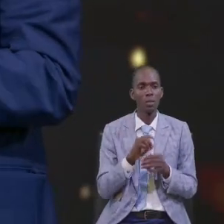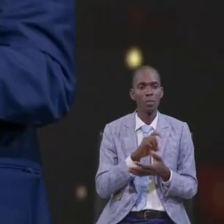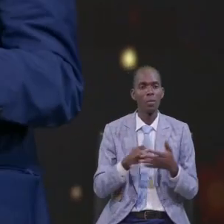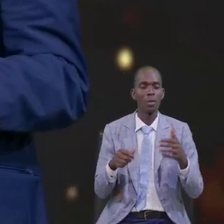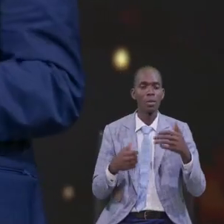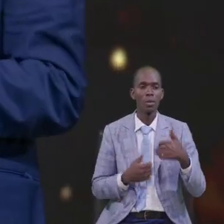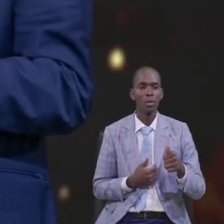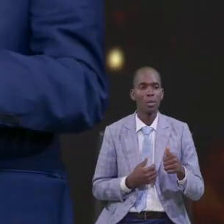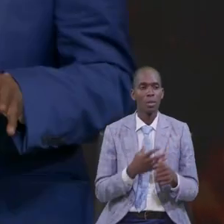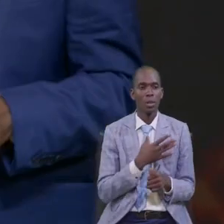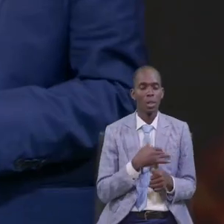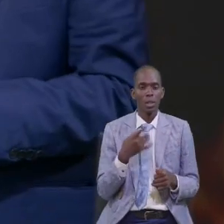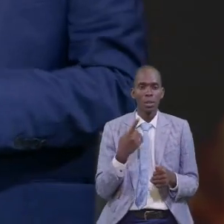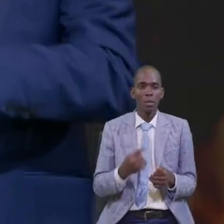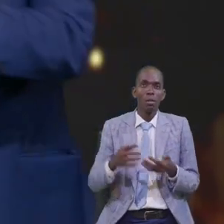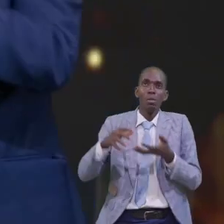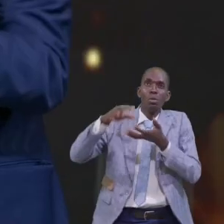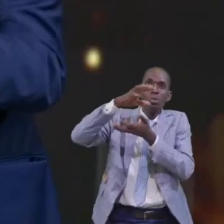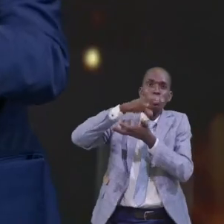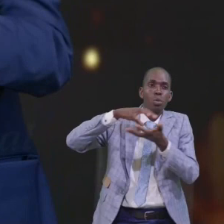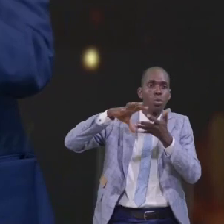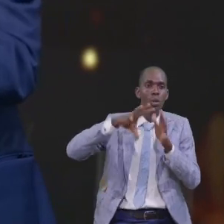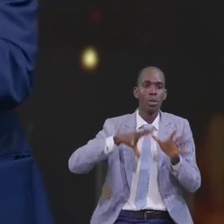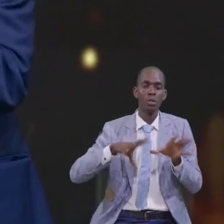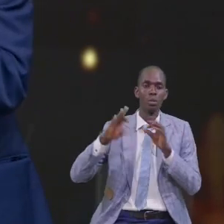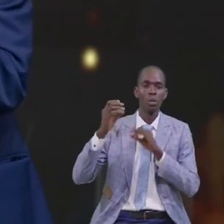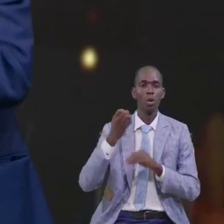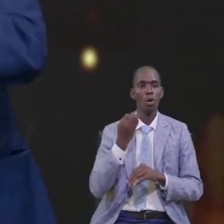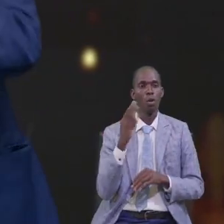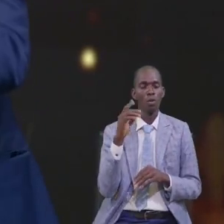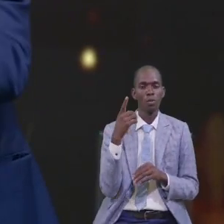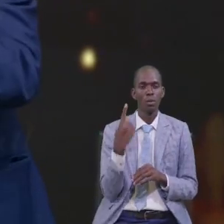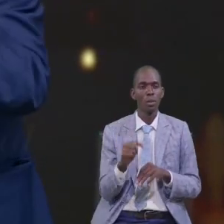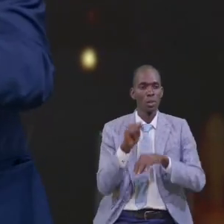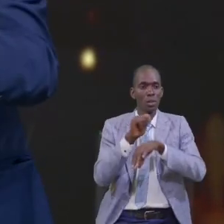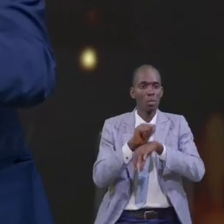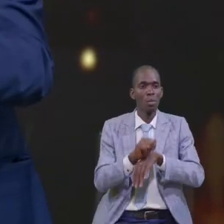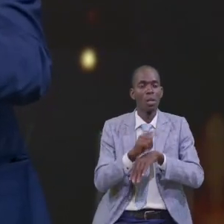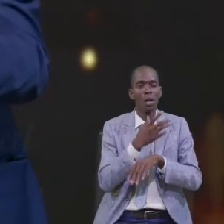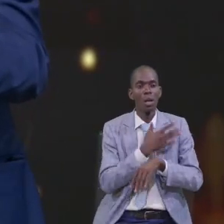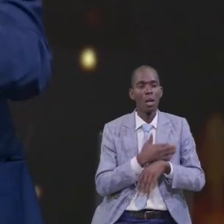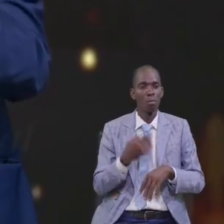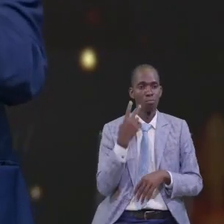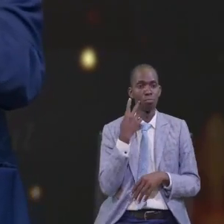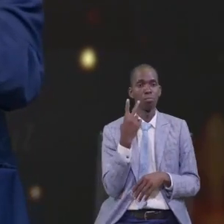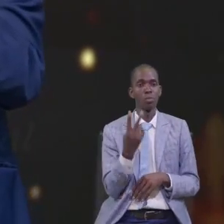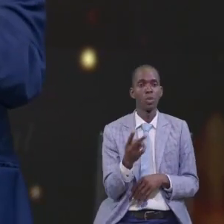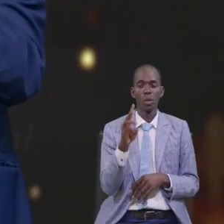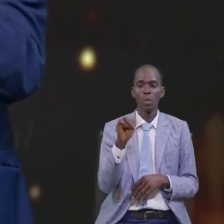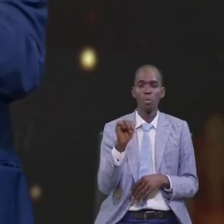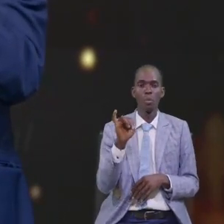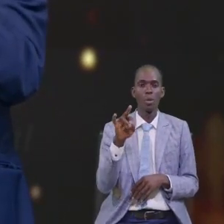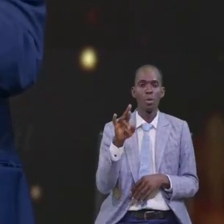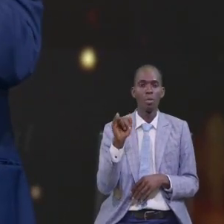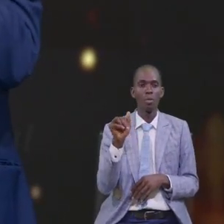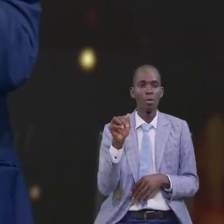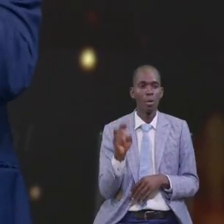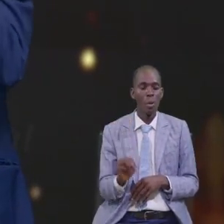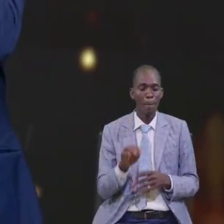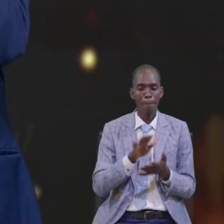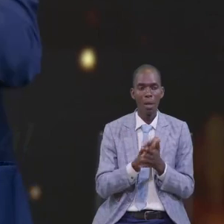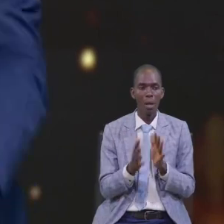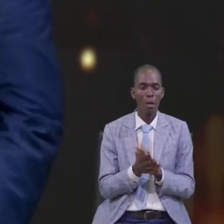verse 10, and the clouds have departed from off the tabernacle, and behold, Miriam